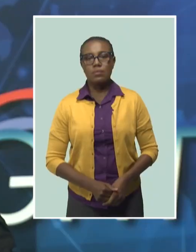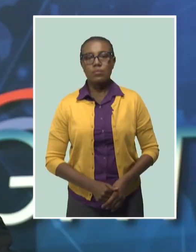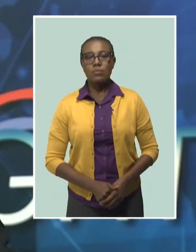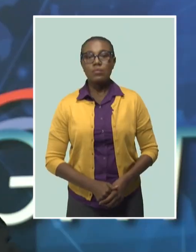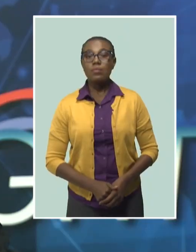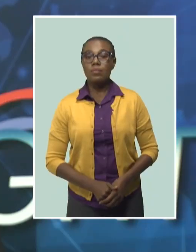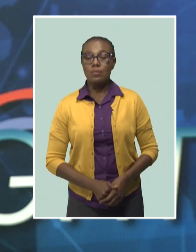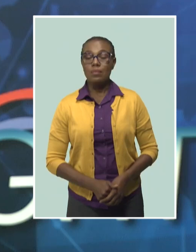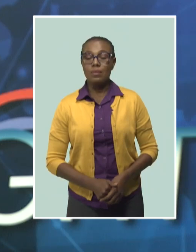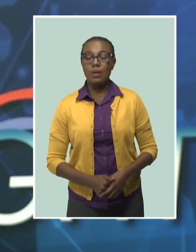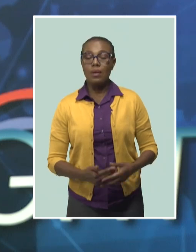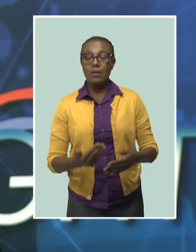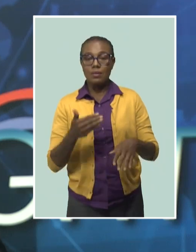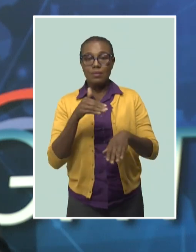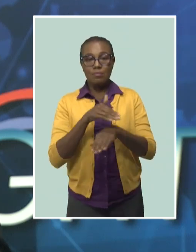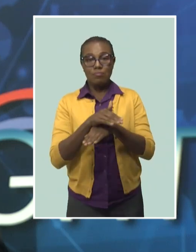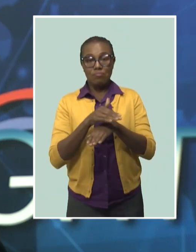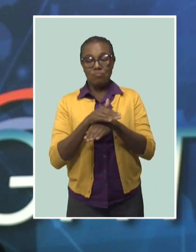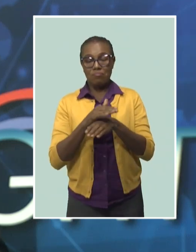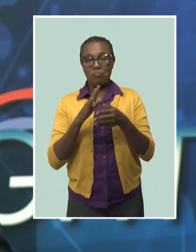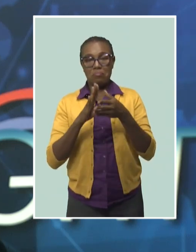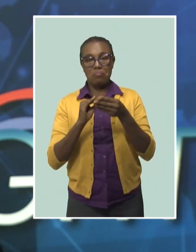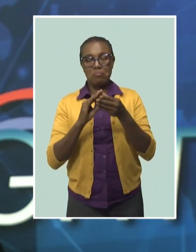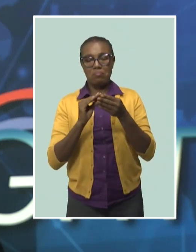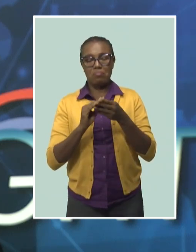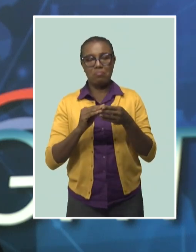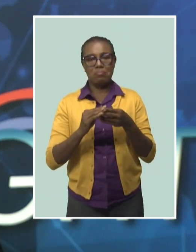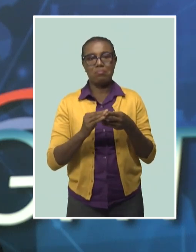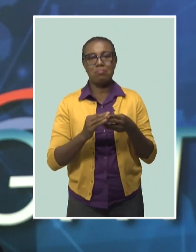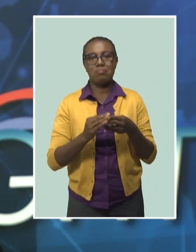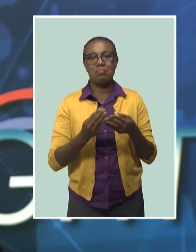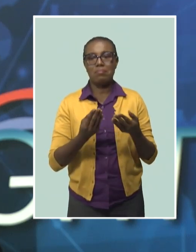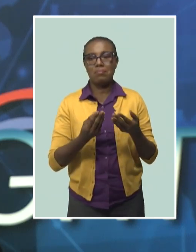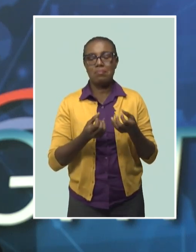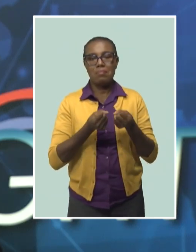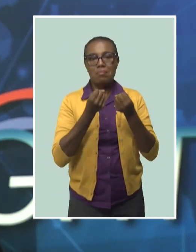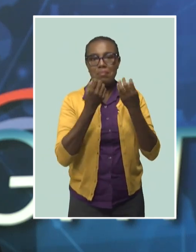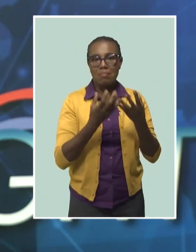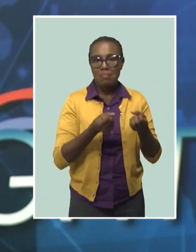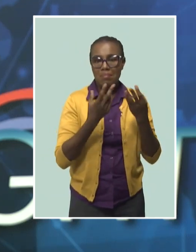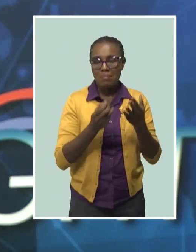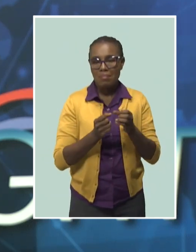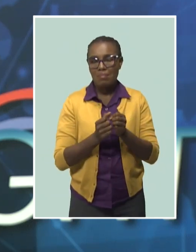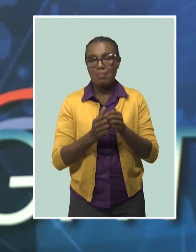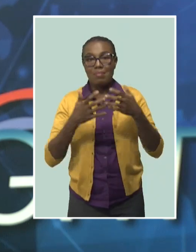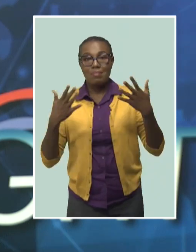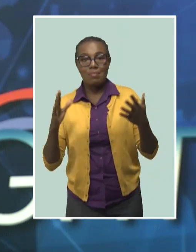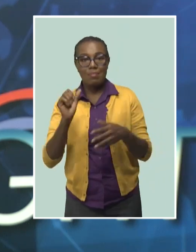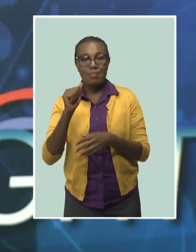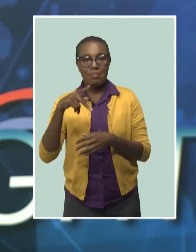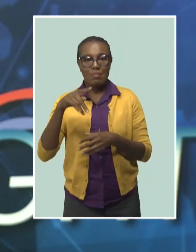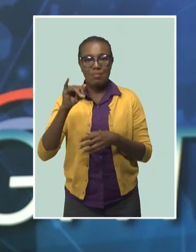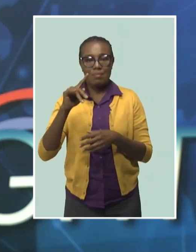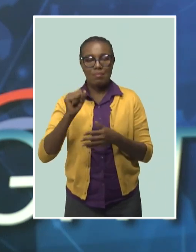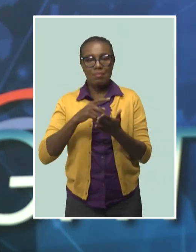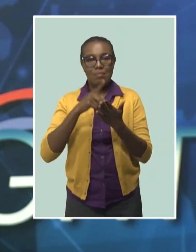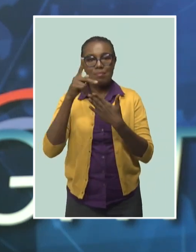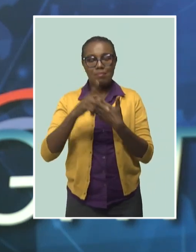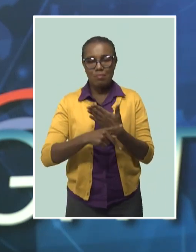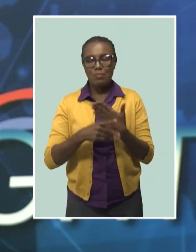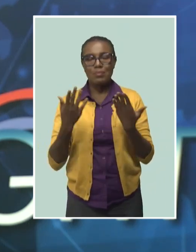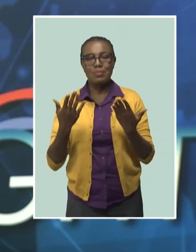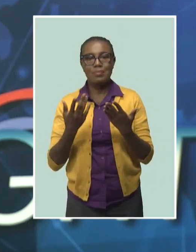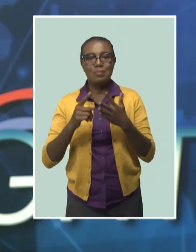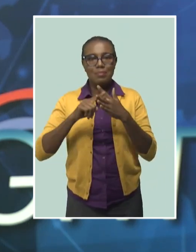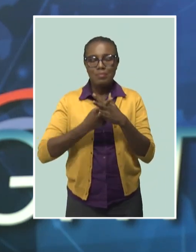In tonight's business report, the number and size of capital projects in progress or at the planning stage speaks to the confidence that